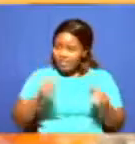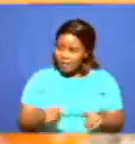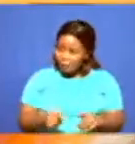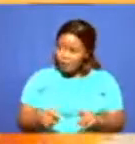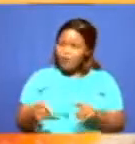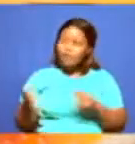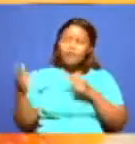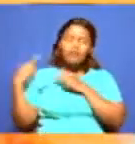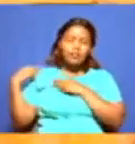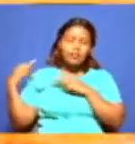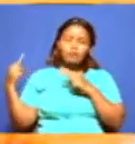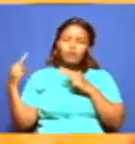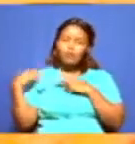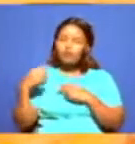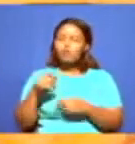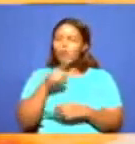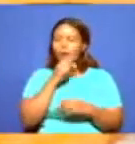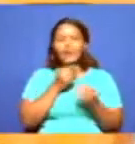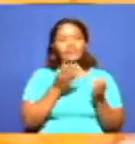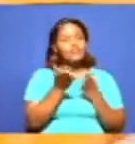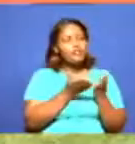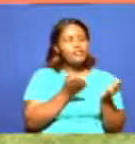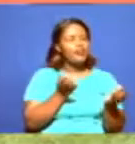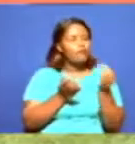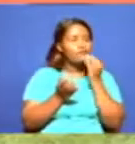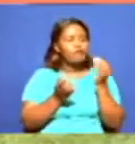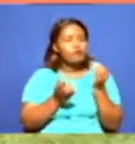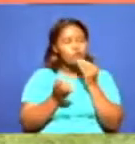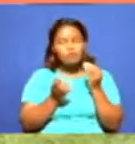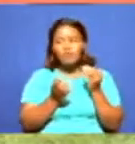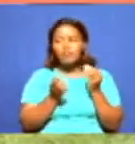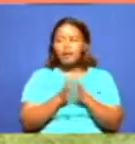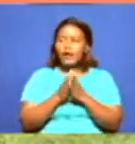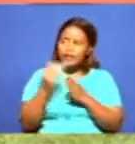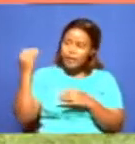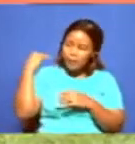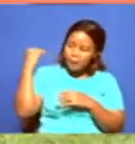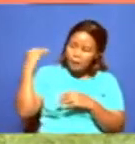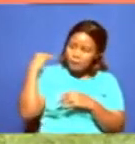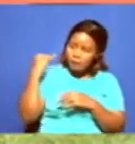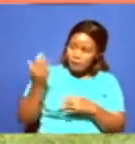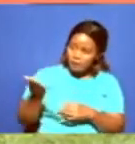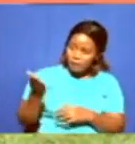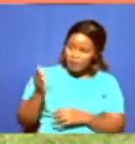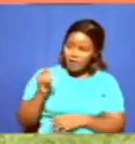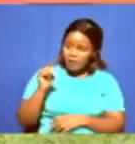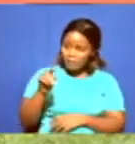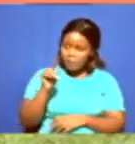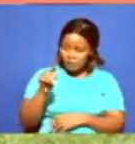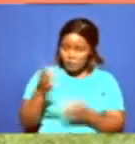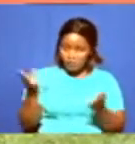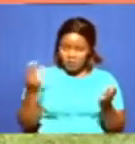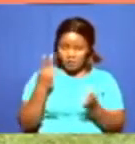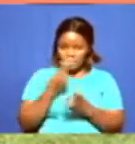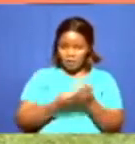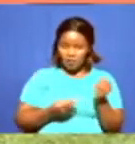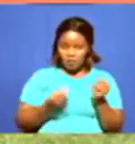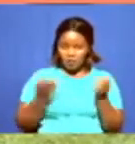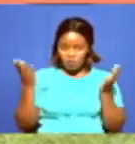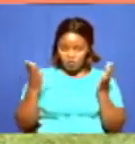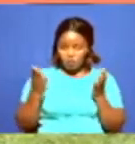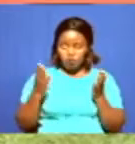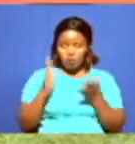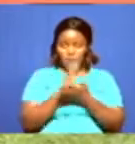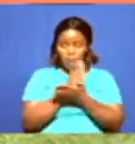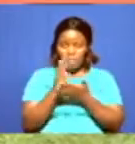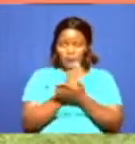the gizzard and the back. Those are two main parts that